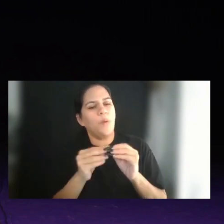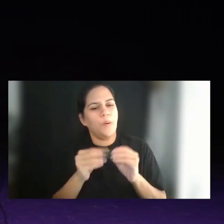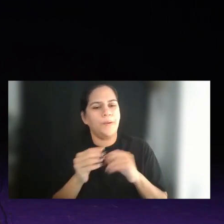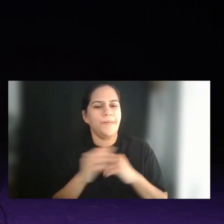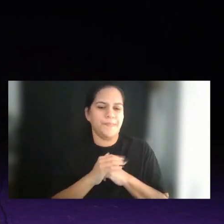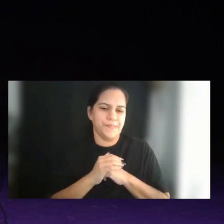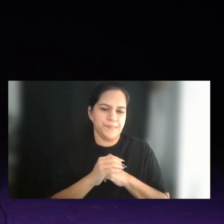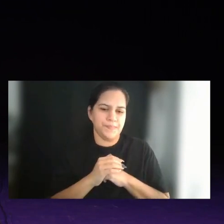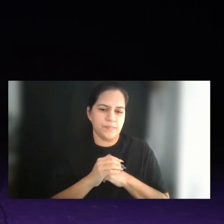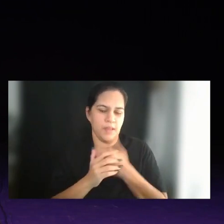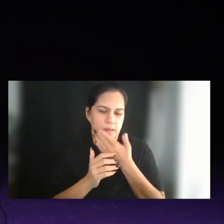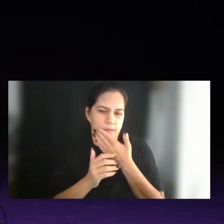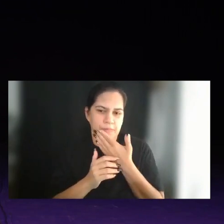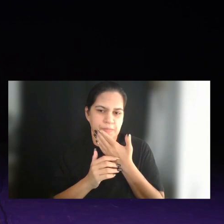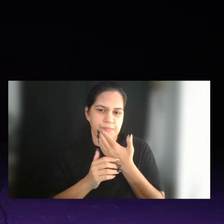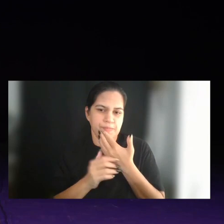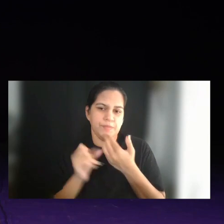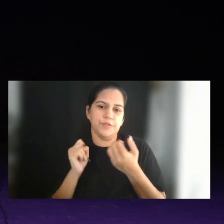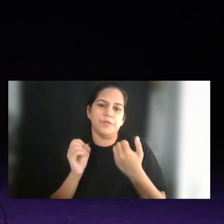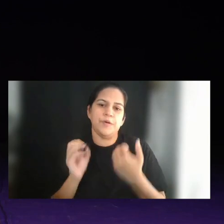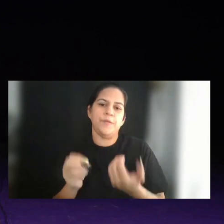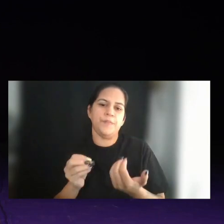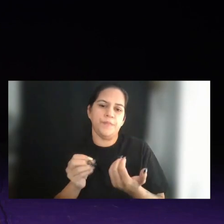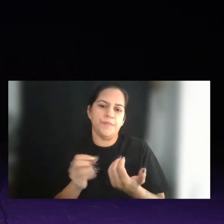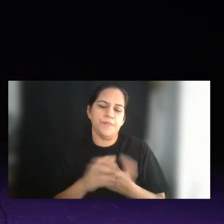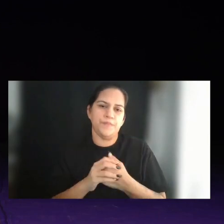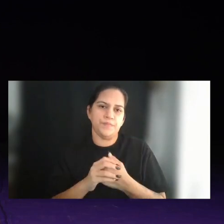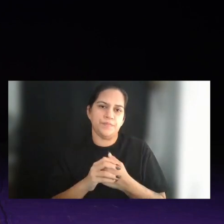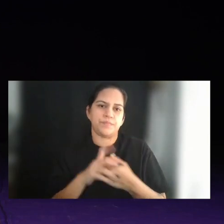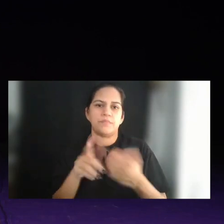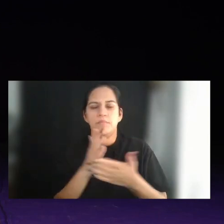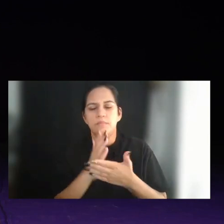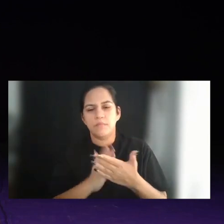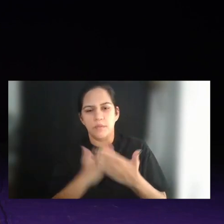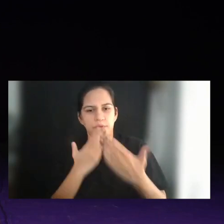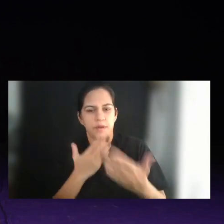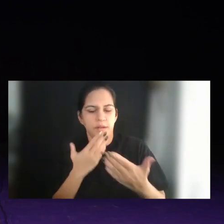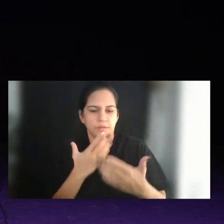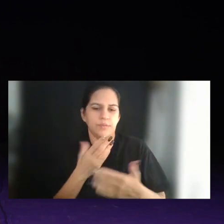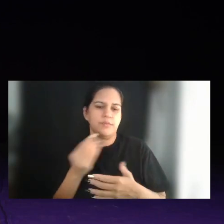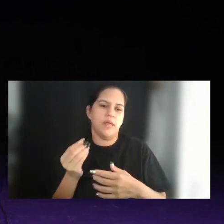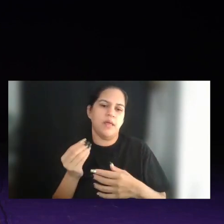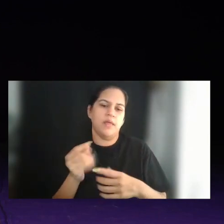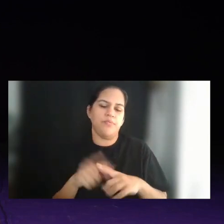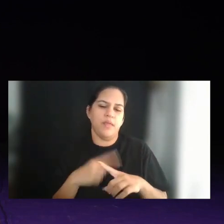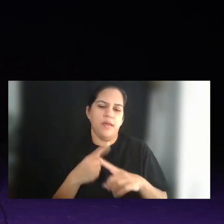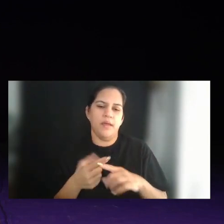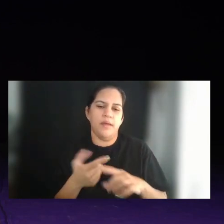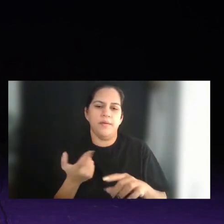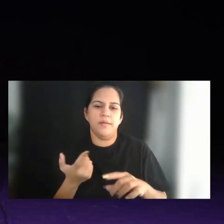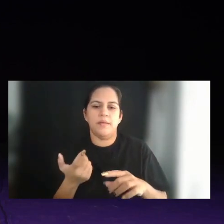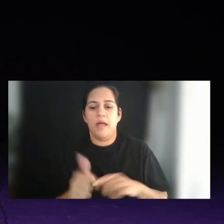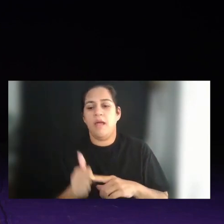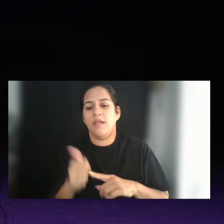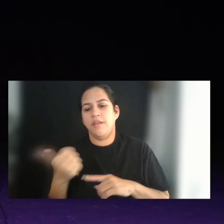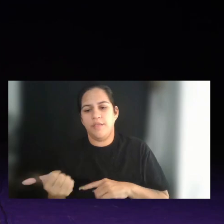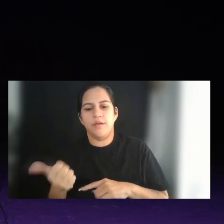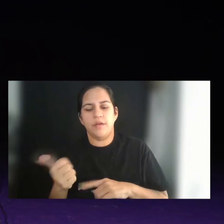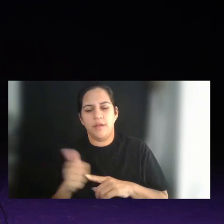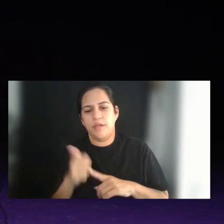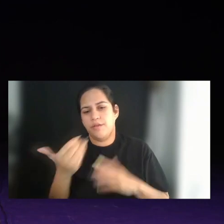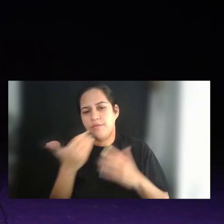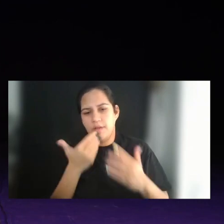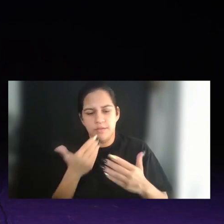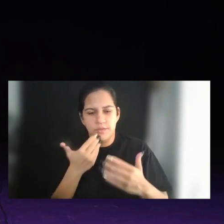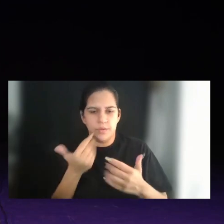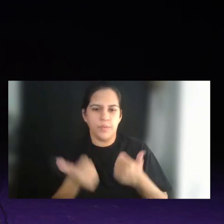So those are some gratitudes. And then here's another gratitude, which is I